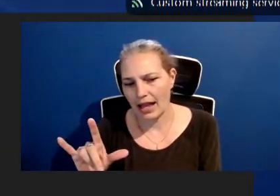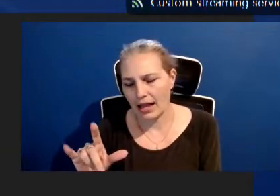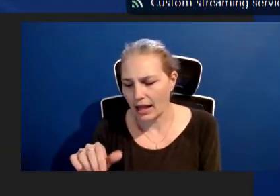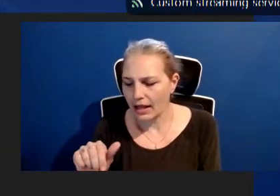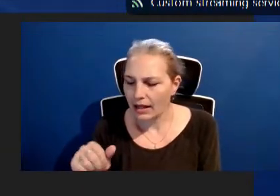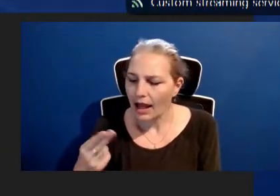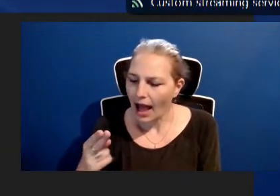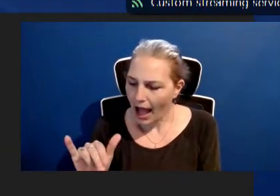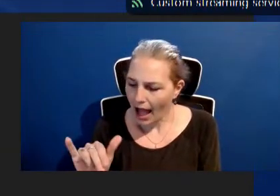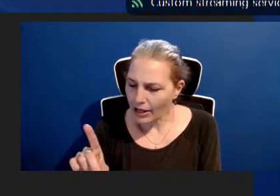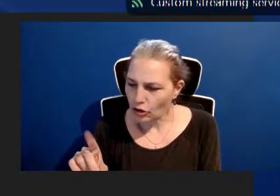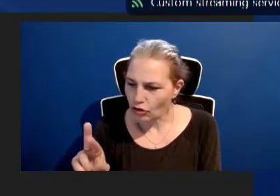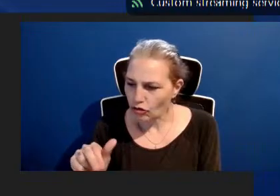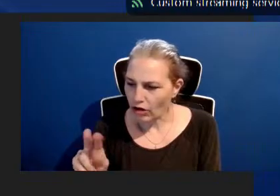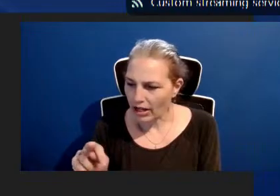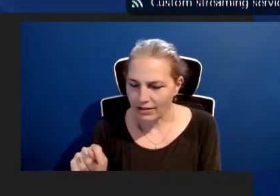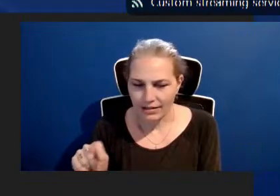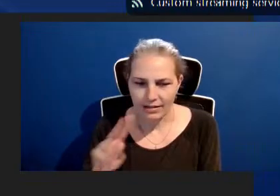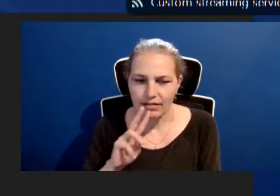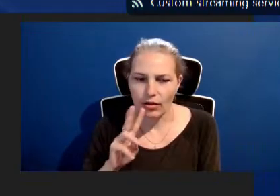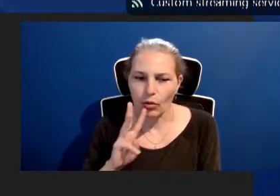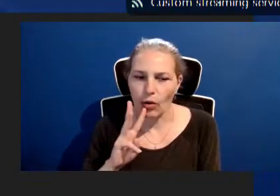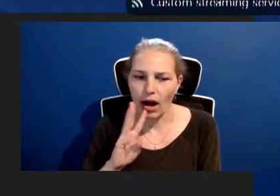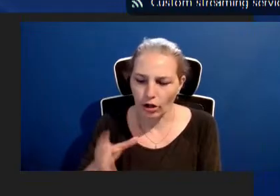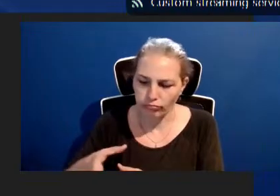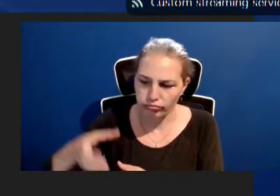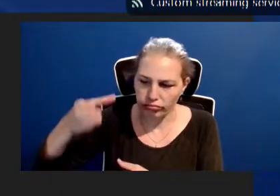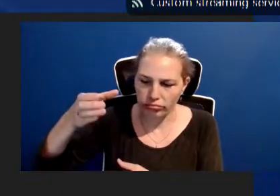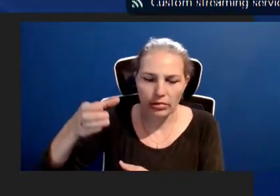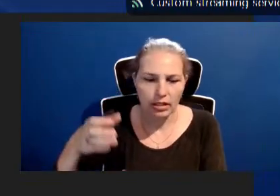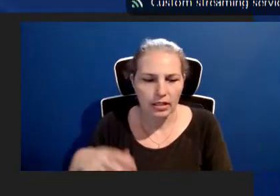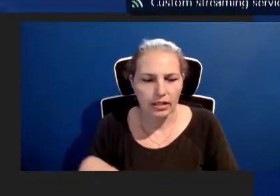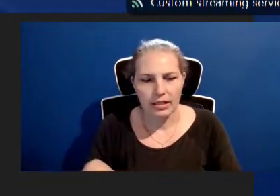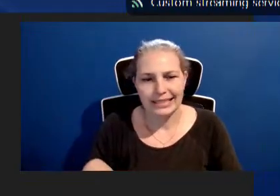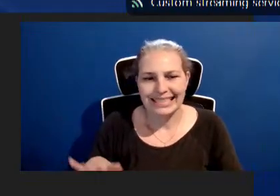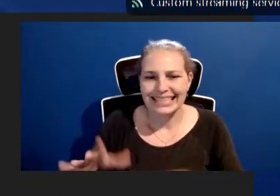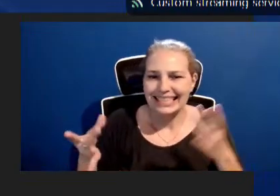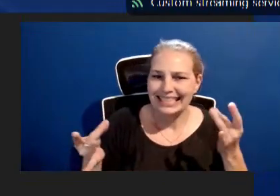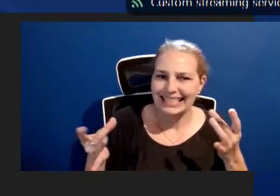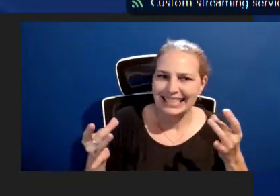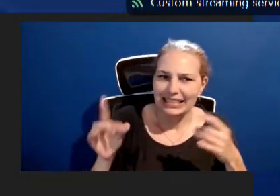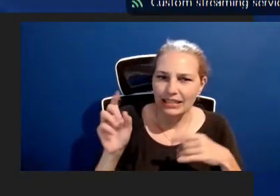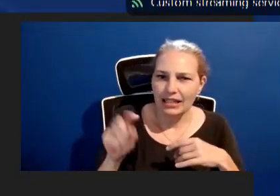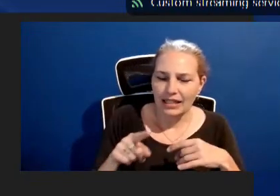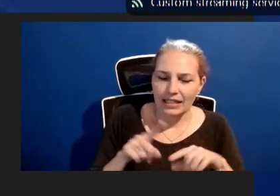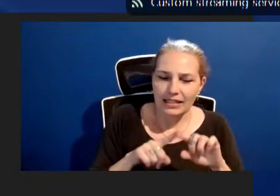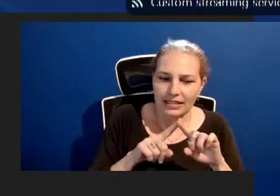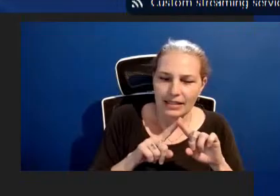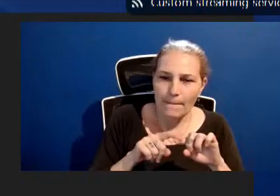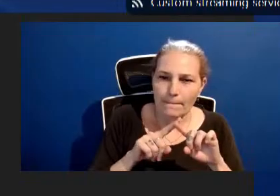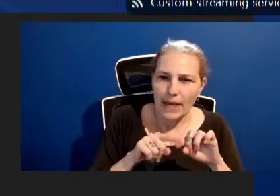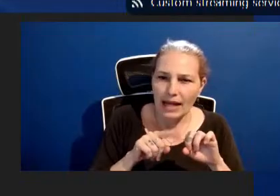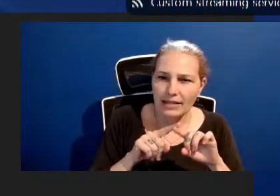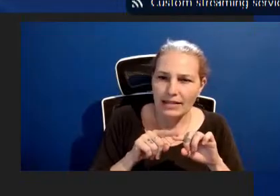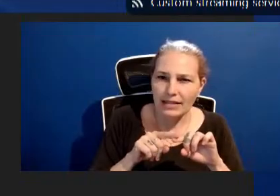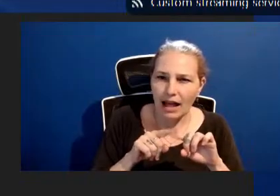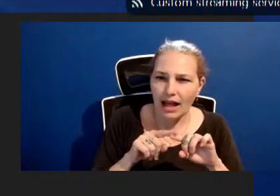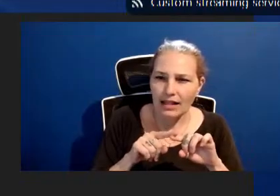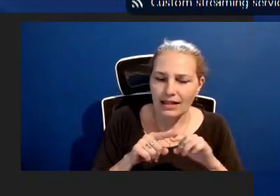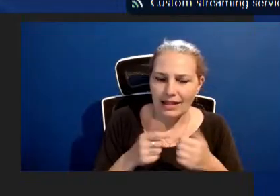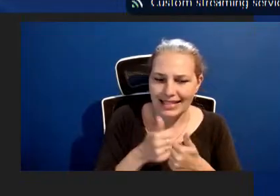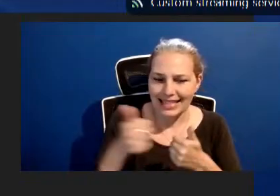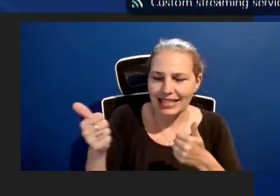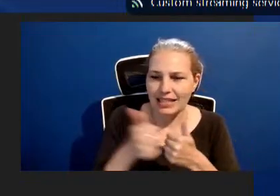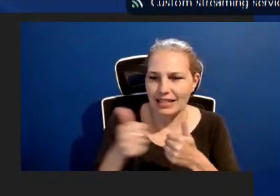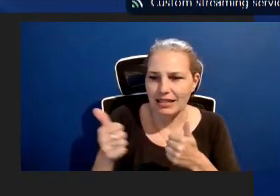So it some may be able to. It's a tricky question because it depends on the distance of the home